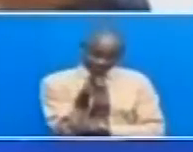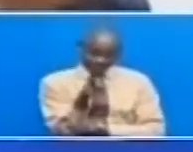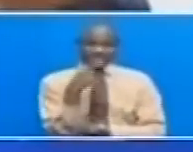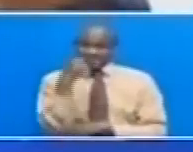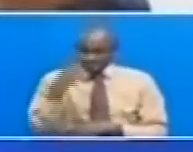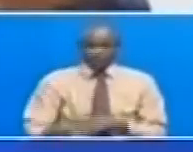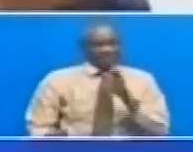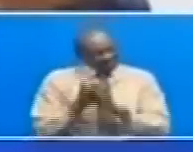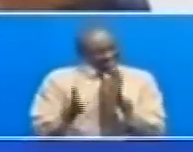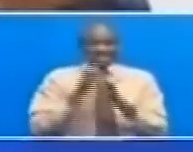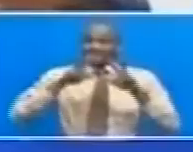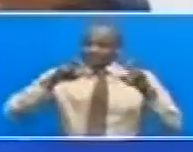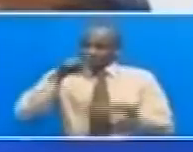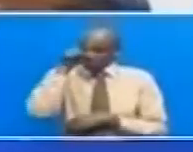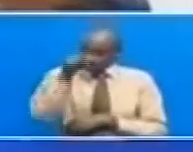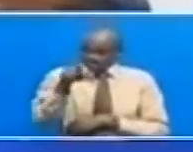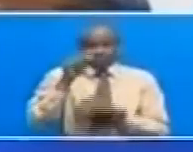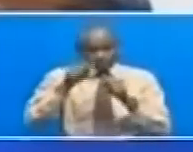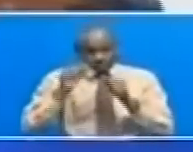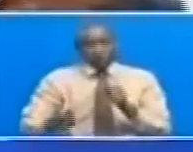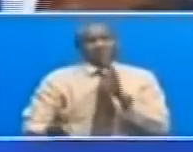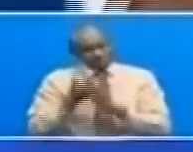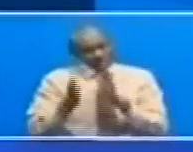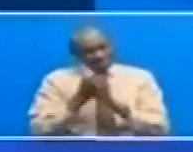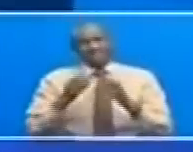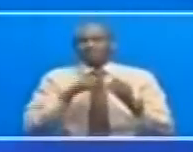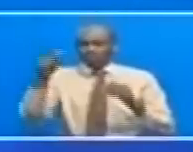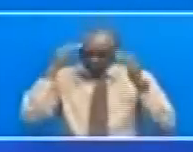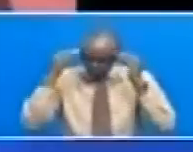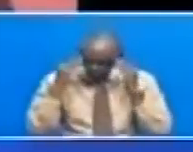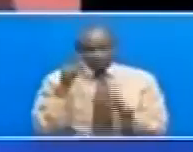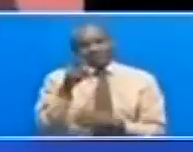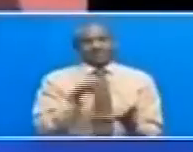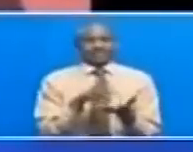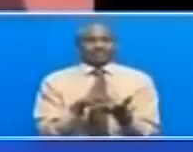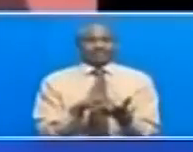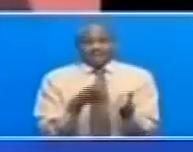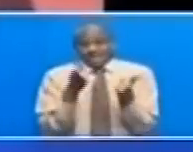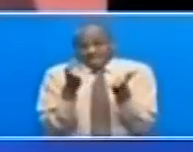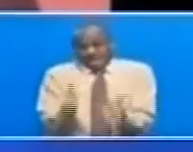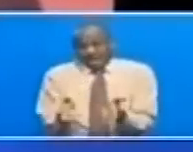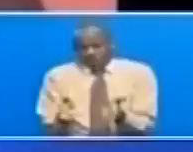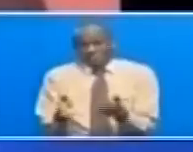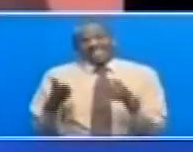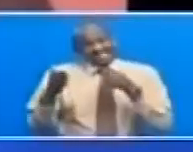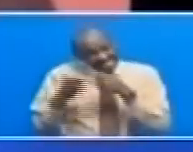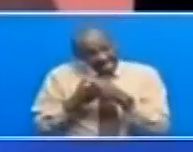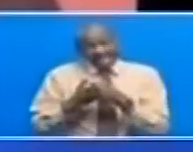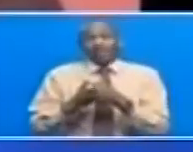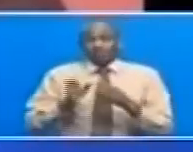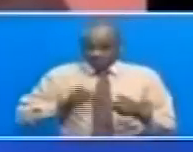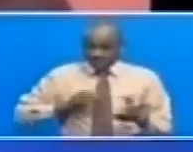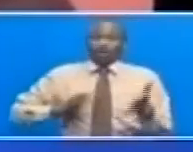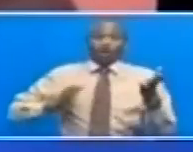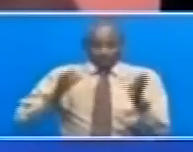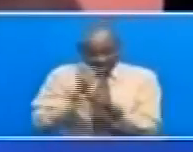calls for fast investigations to facilitate speedy prosecution of the case. And now, 9 women rights organizations